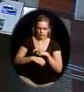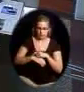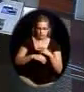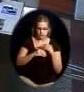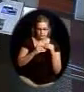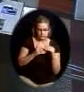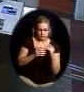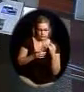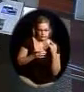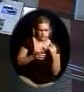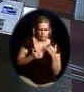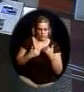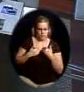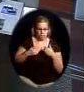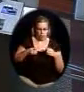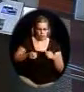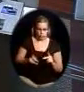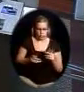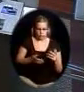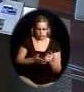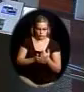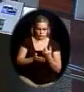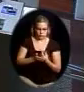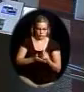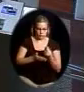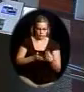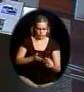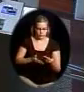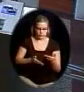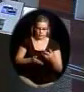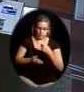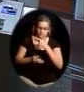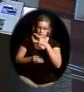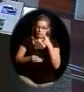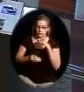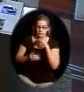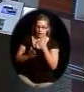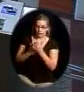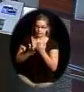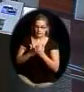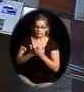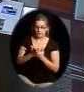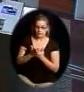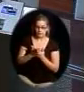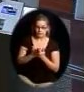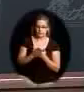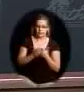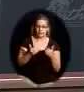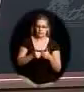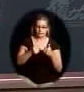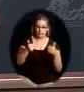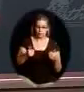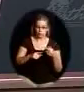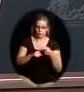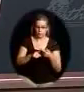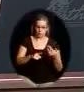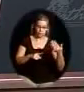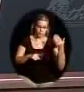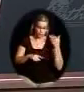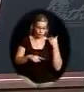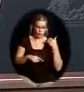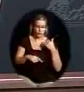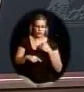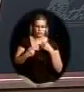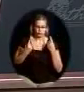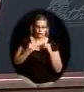have an opportunity to purchase these resources, and so because it wasn't listed as a separate report a month earlier, what I'm trying to do